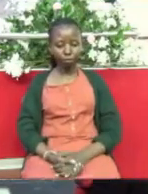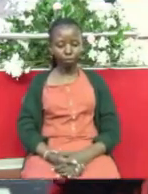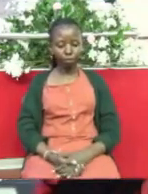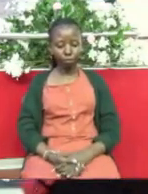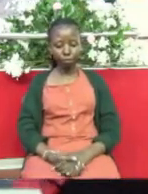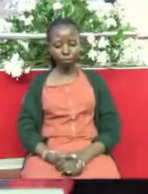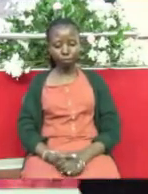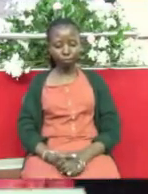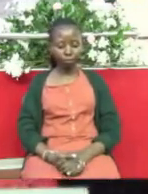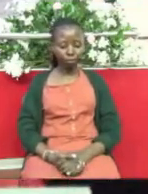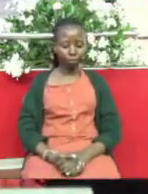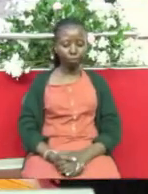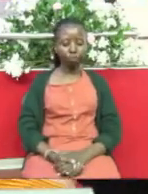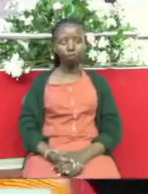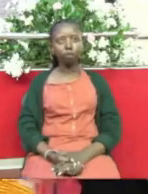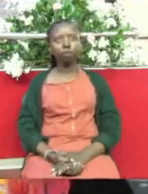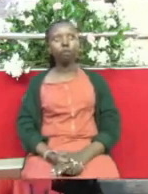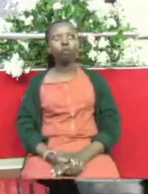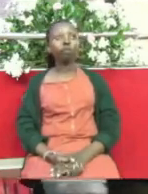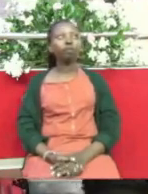We give you praise, O God.